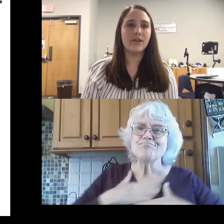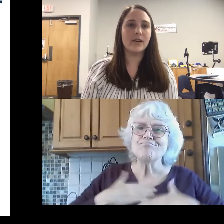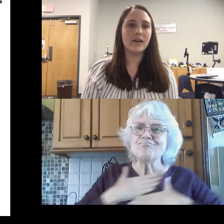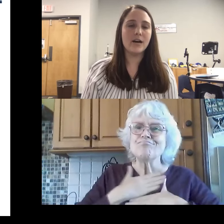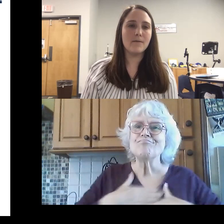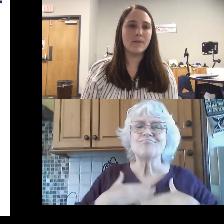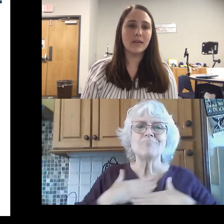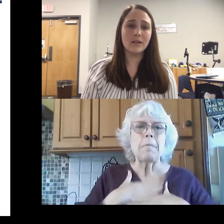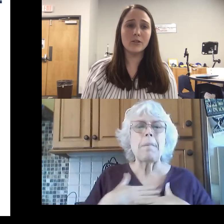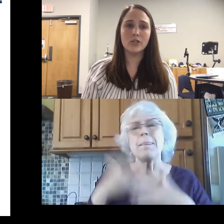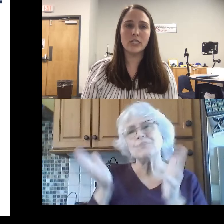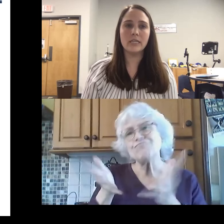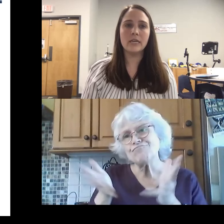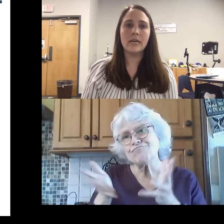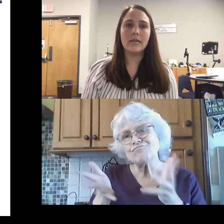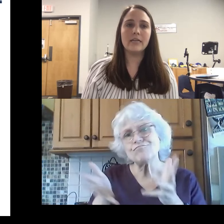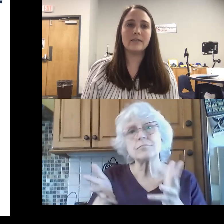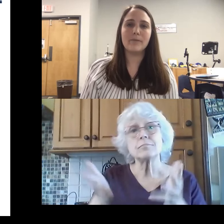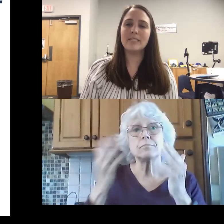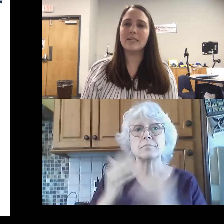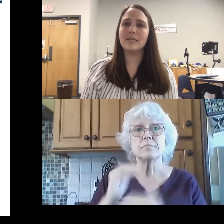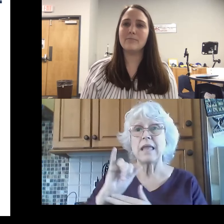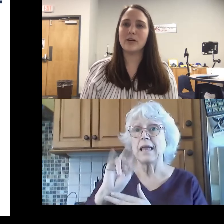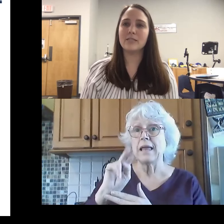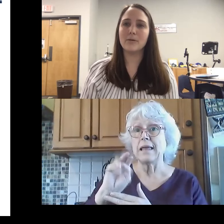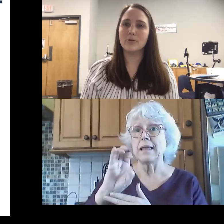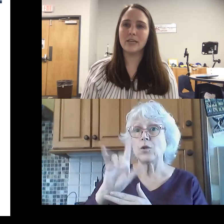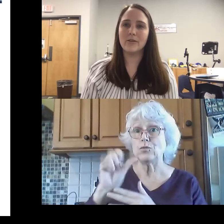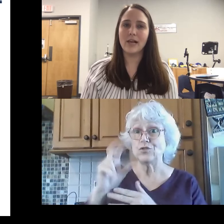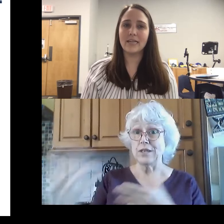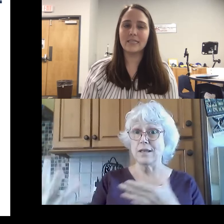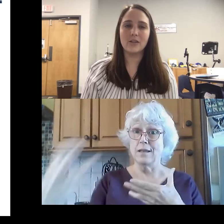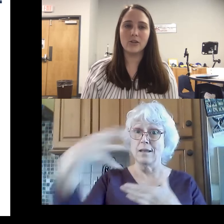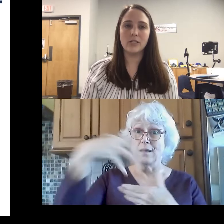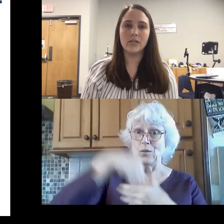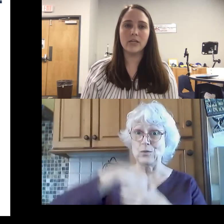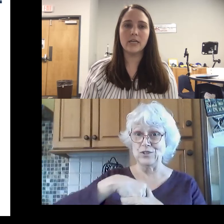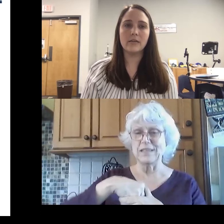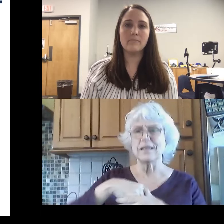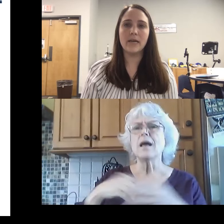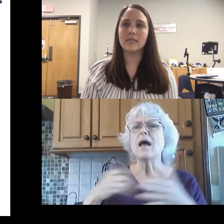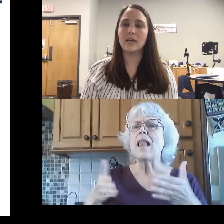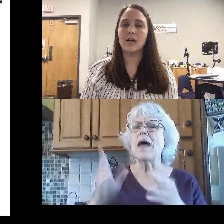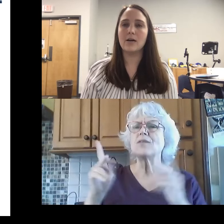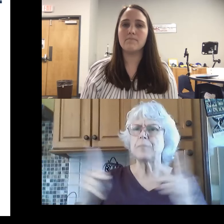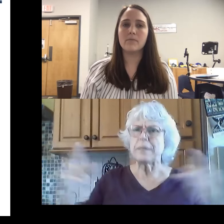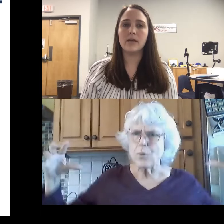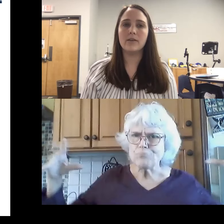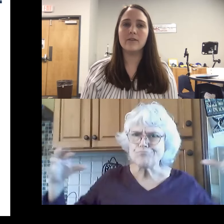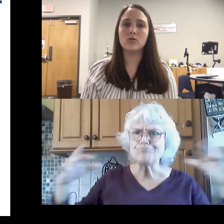inclusion. It basically brings people together. Like I said earlier, it makes